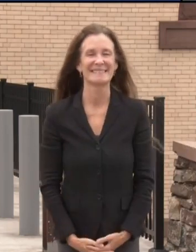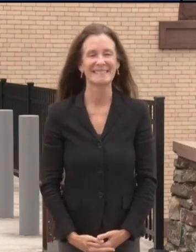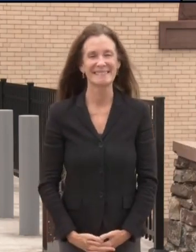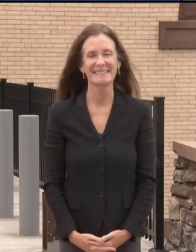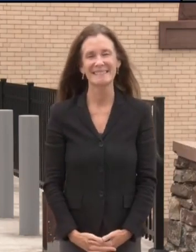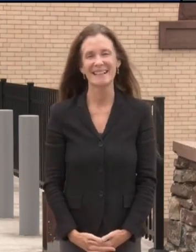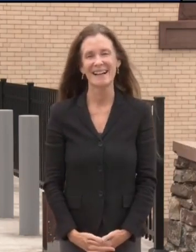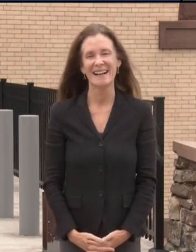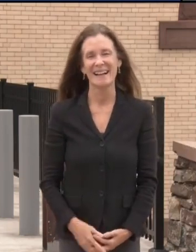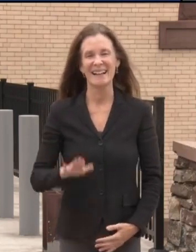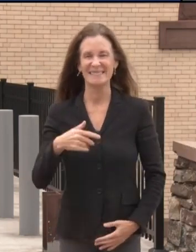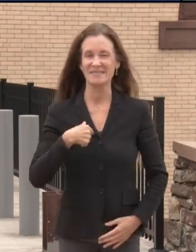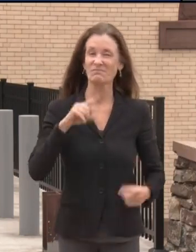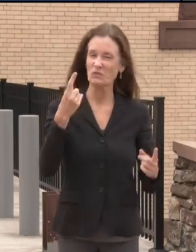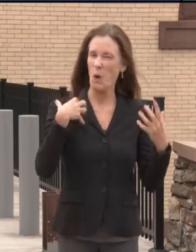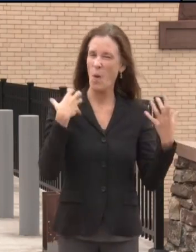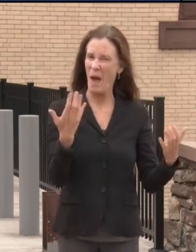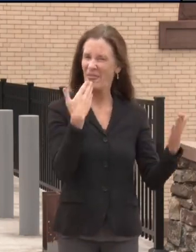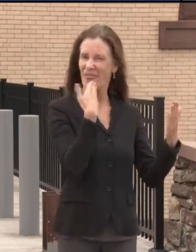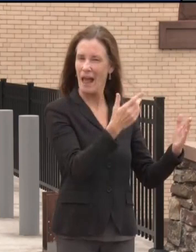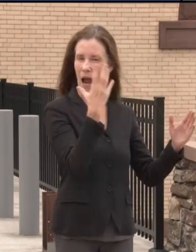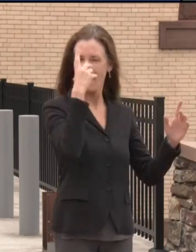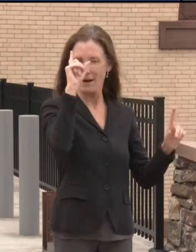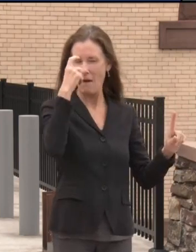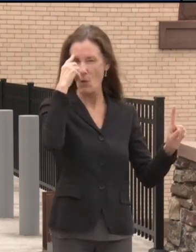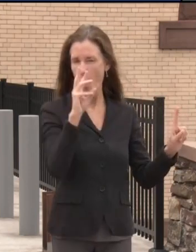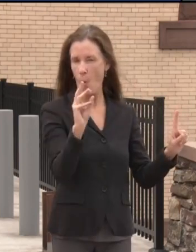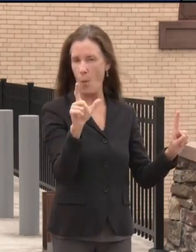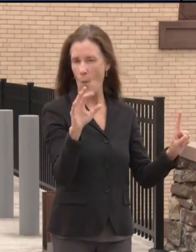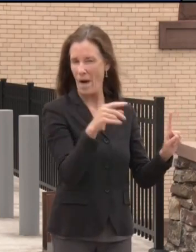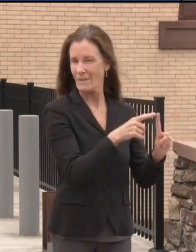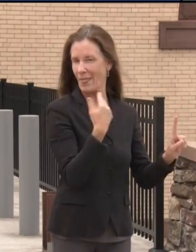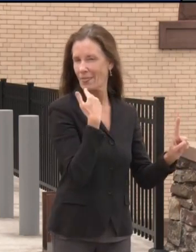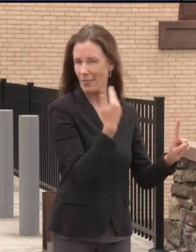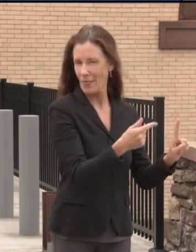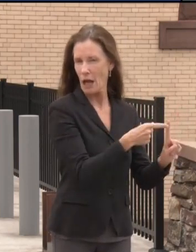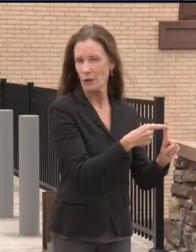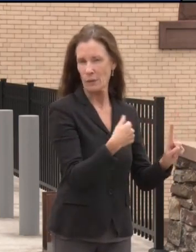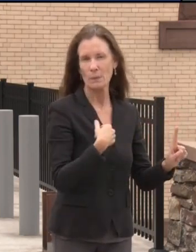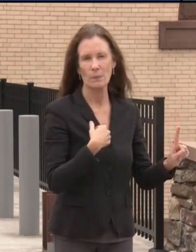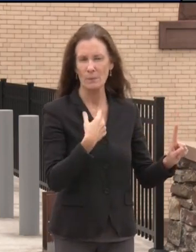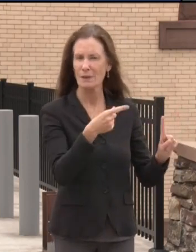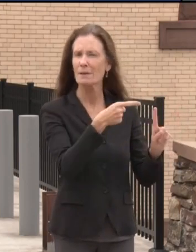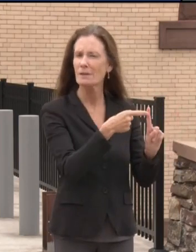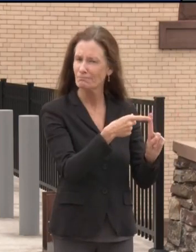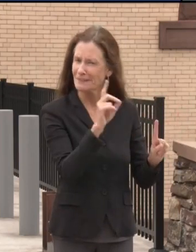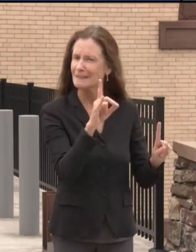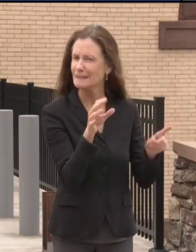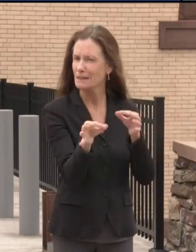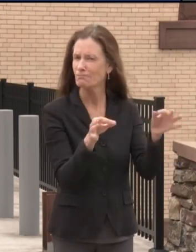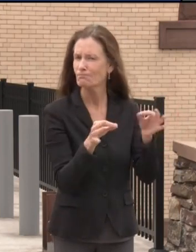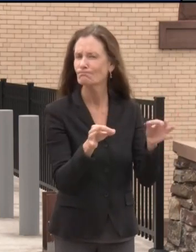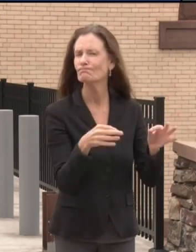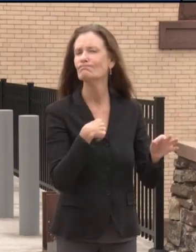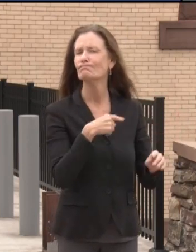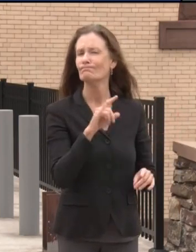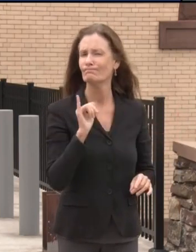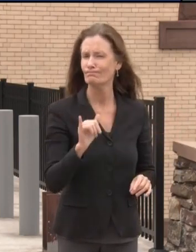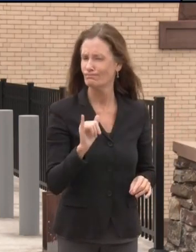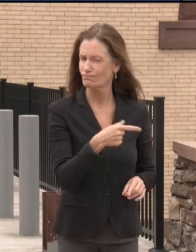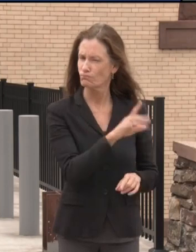First, I want to thank Governor Wolf for not just stepping up and supporting